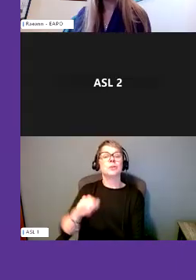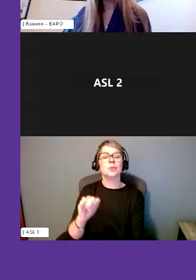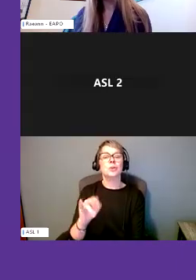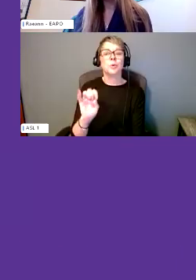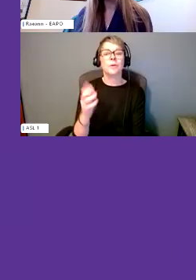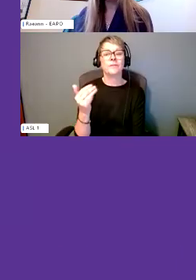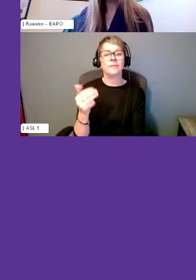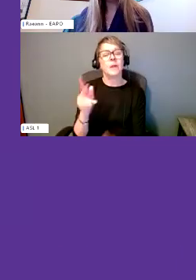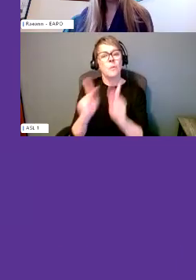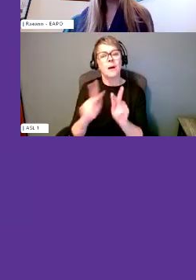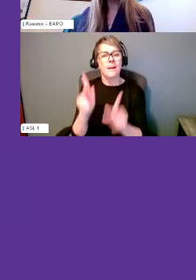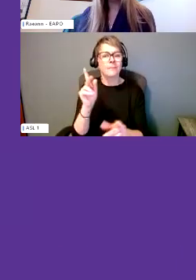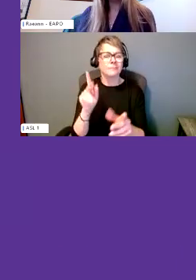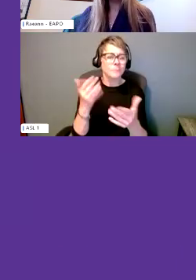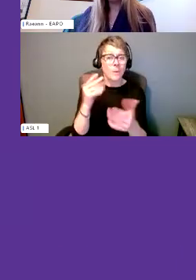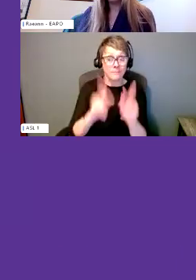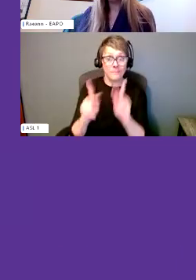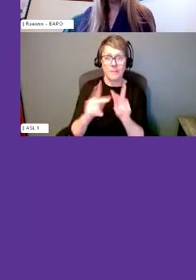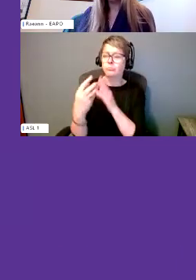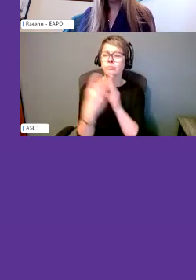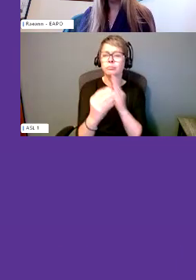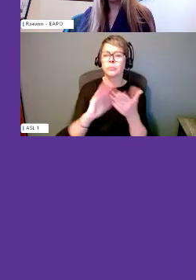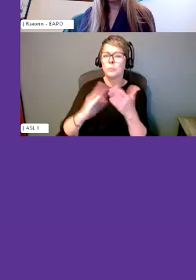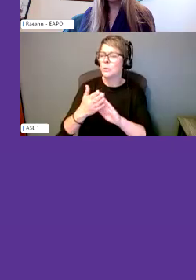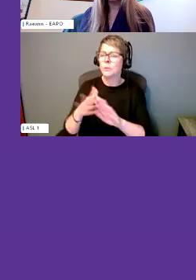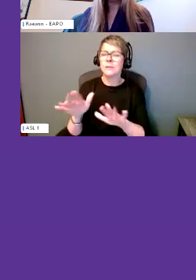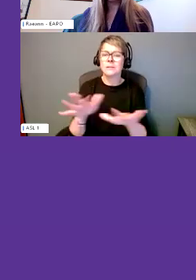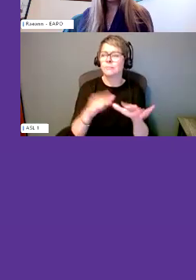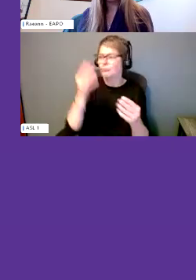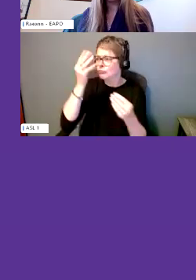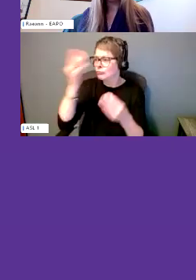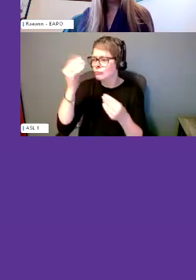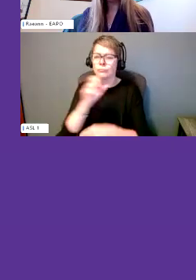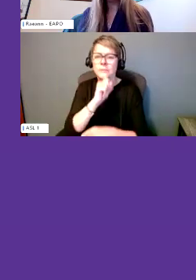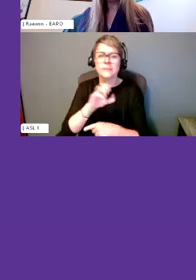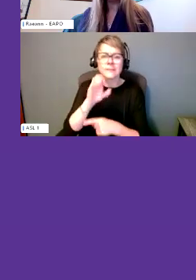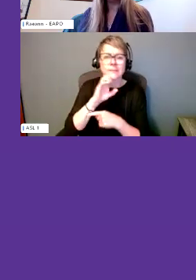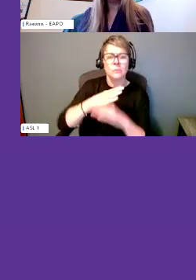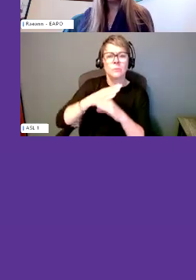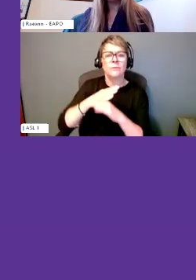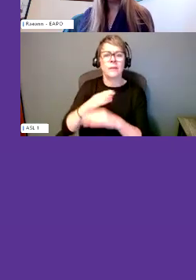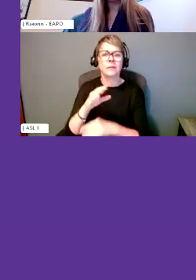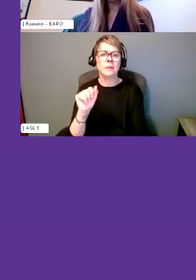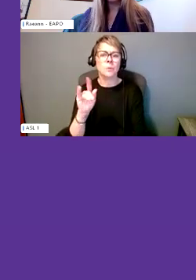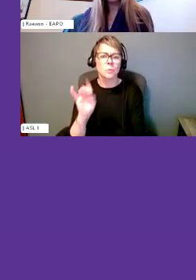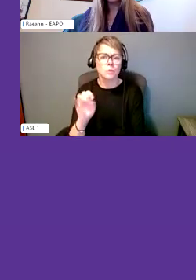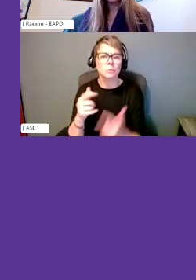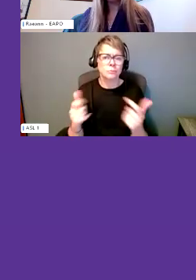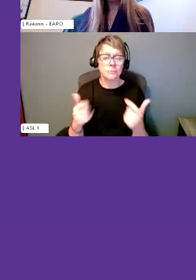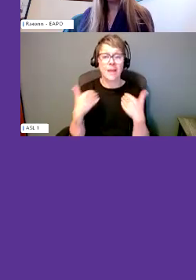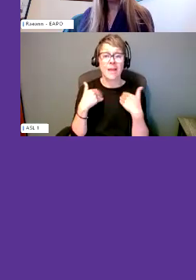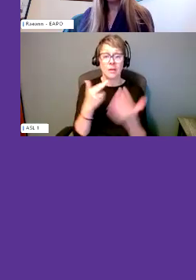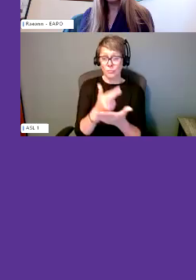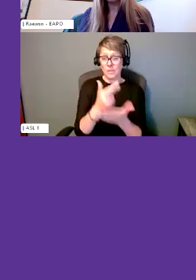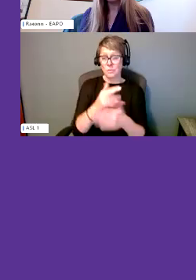in their communities informing seniors to prevent elder abuse, recognizing some of the tips. So we do have a lot of resources on our